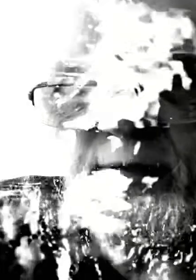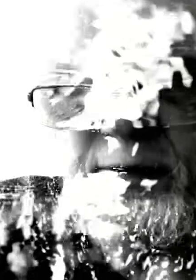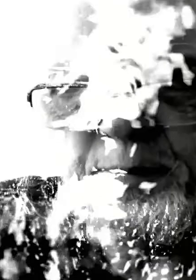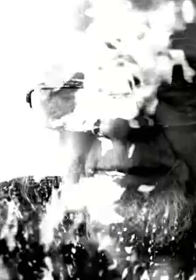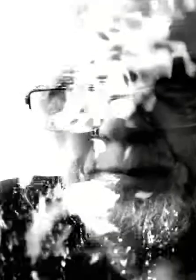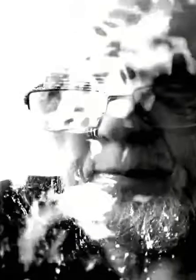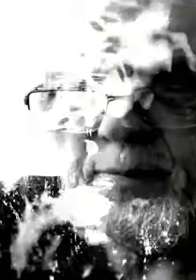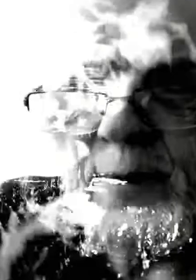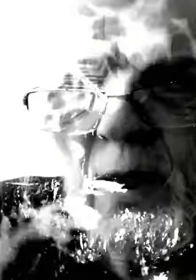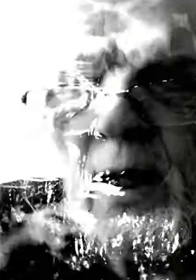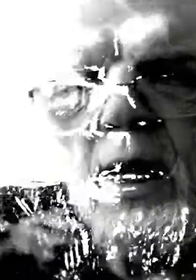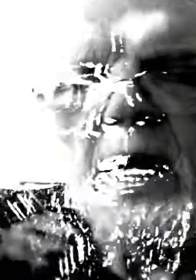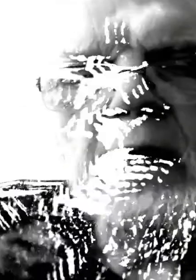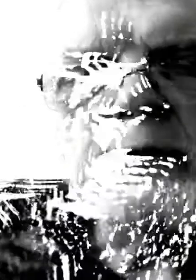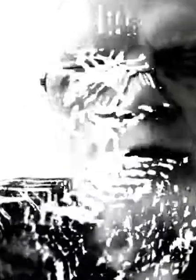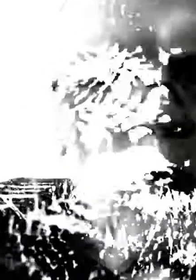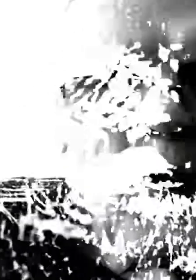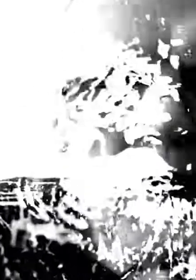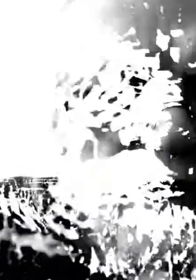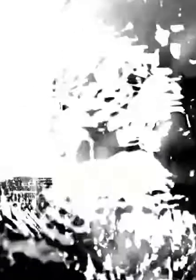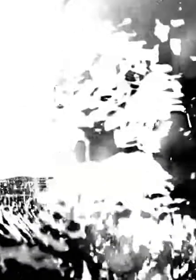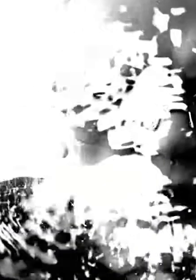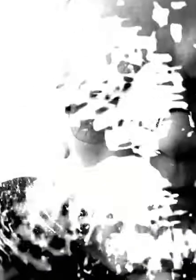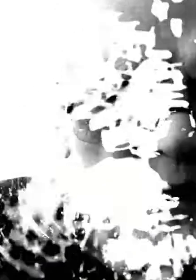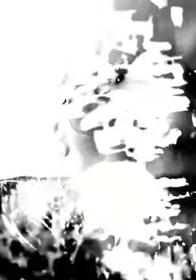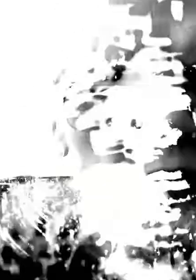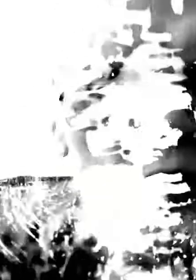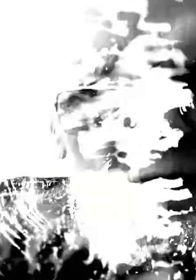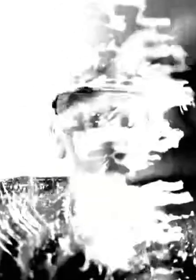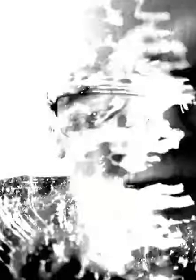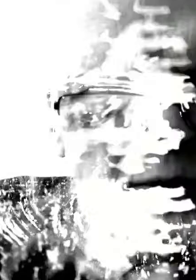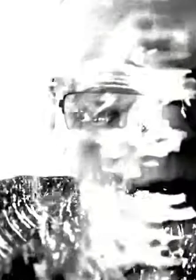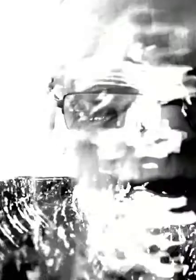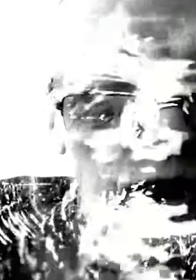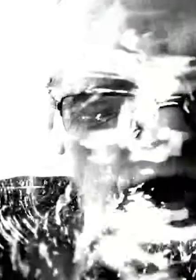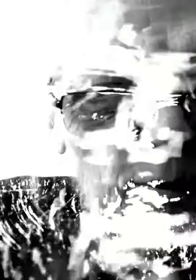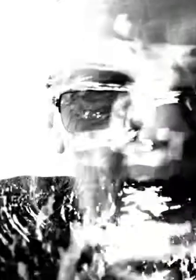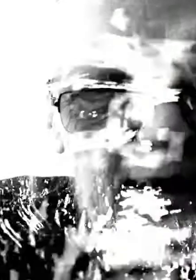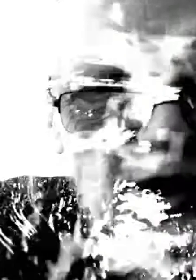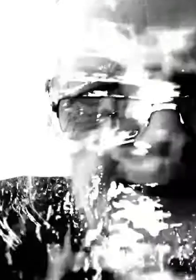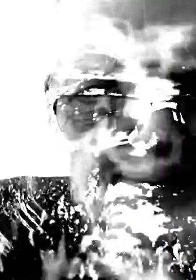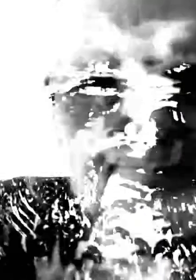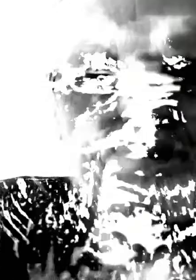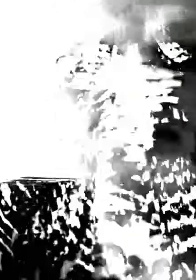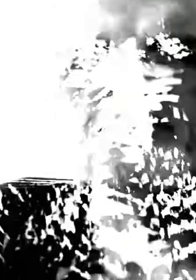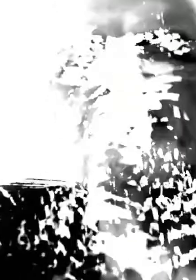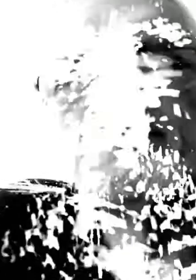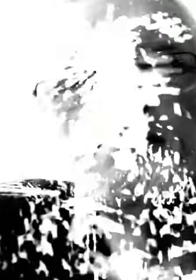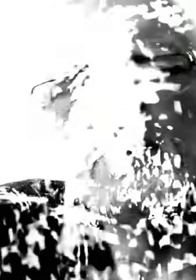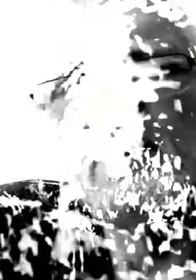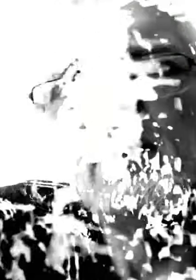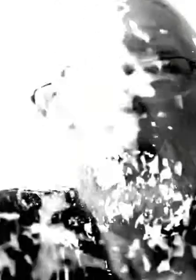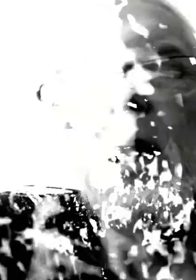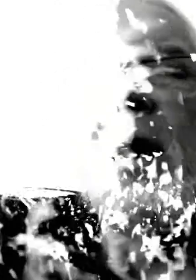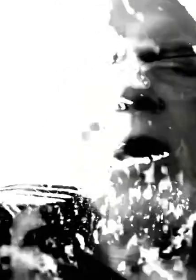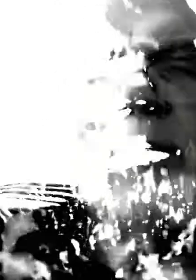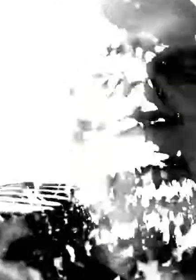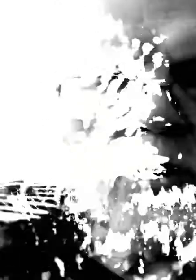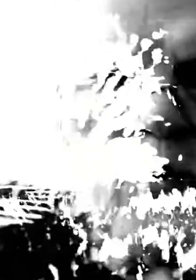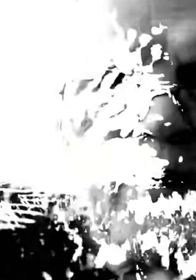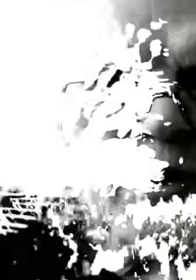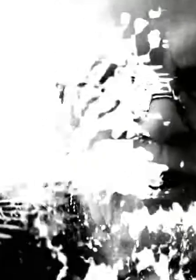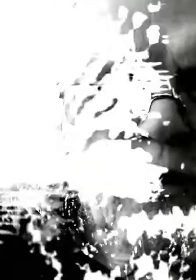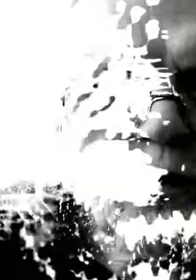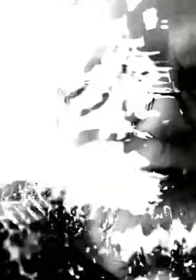2012. It requires a little bit of audience participation. I'm going